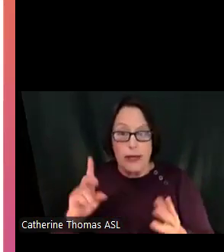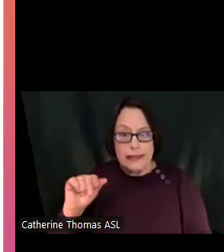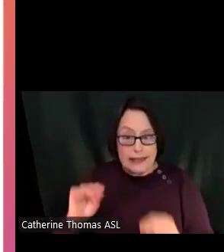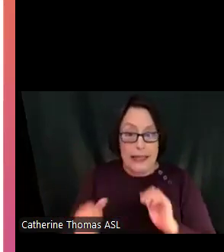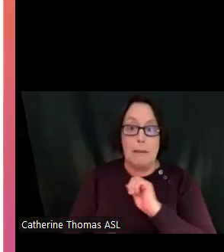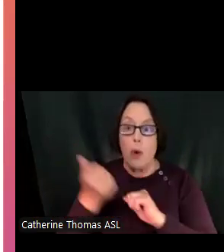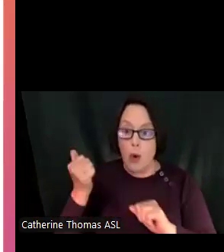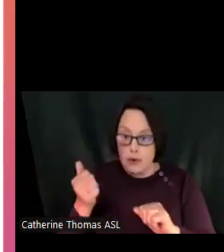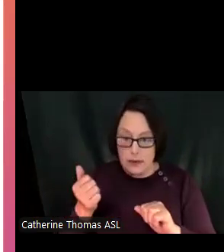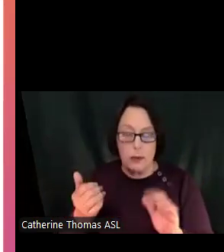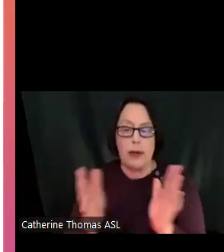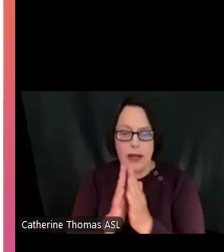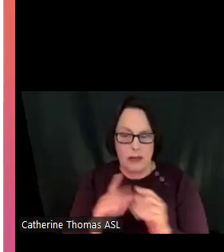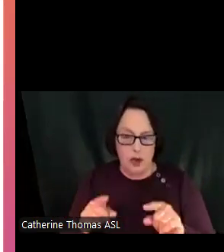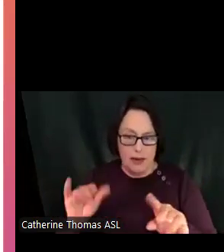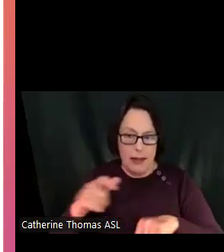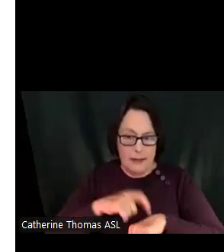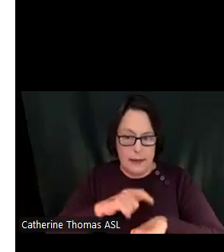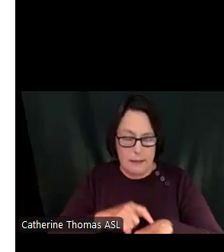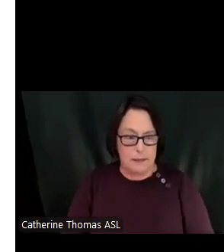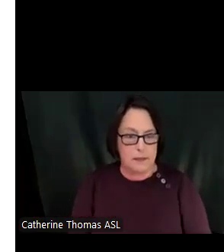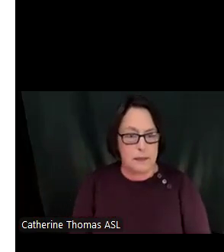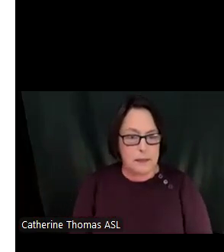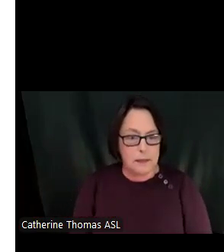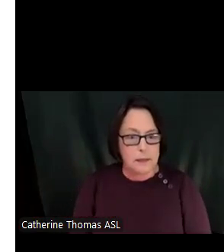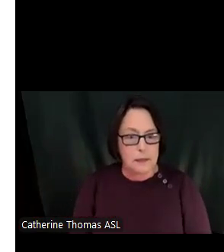that ACH during that time.